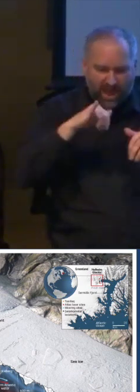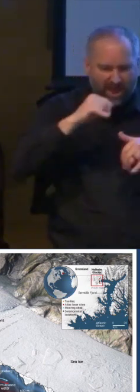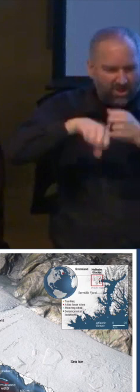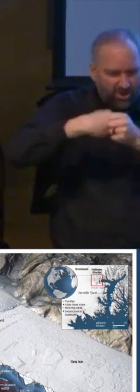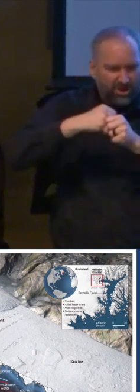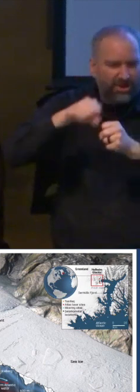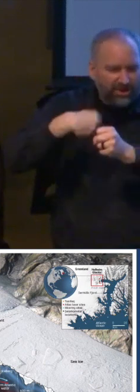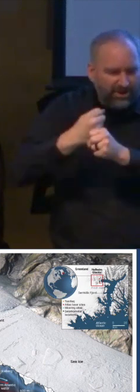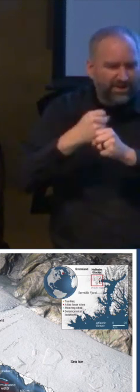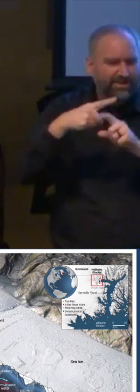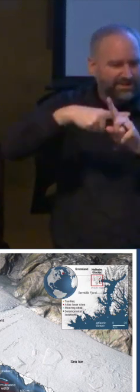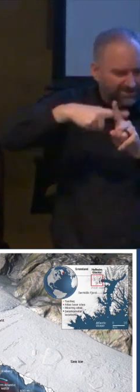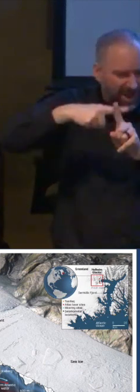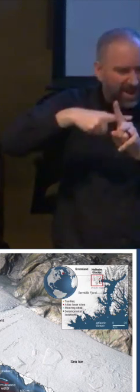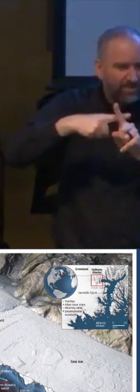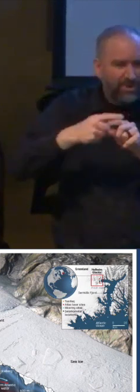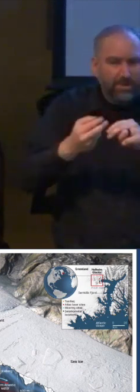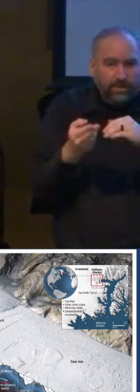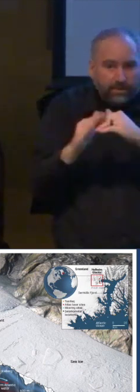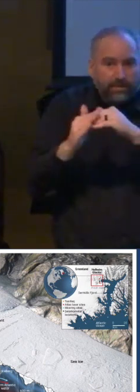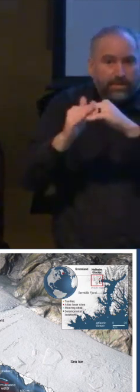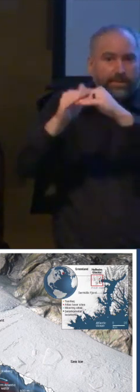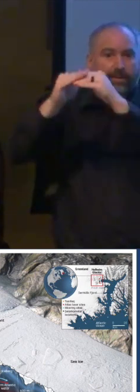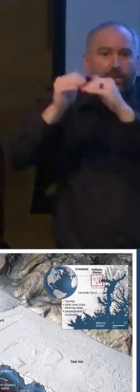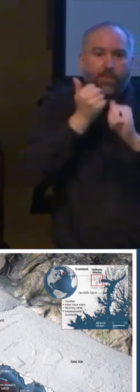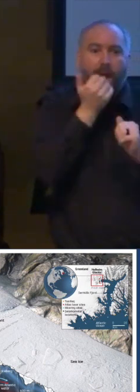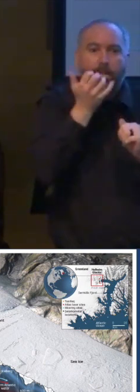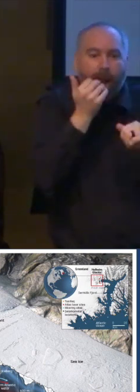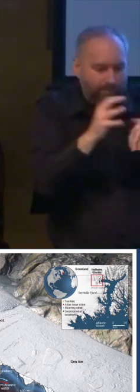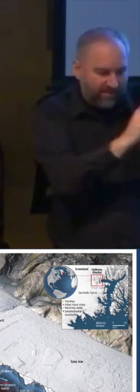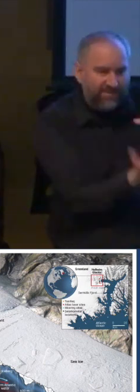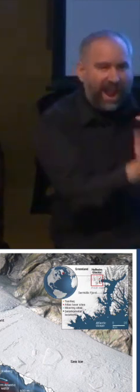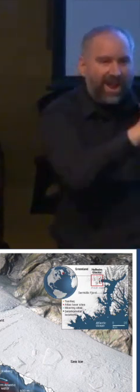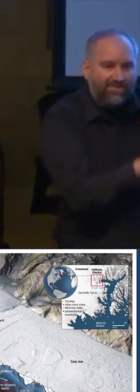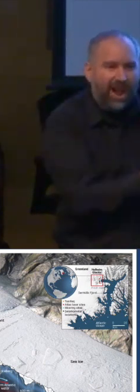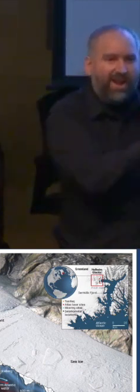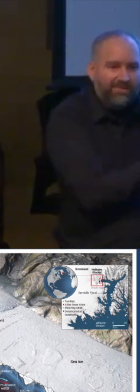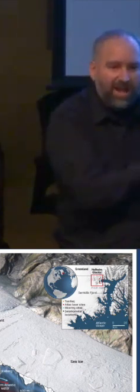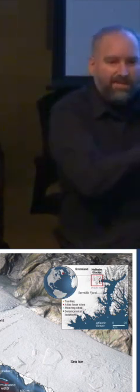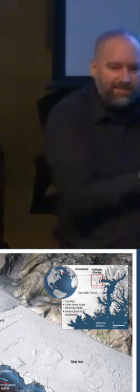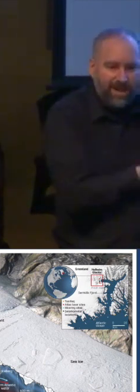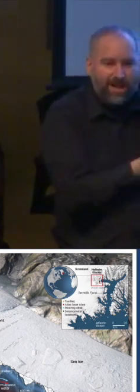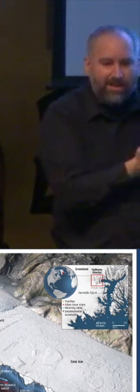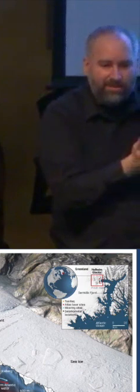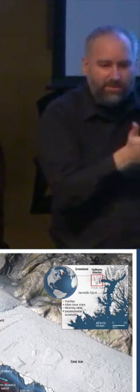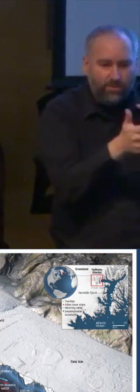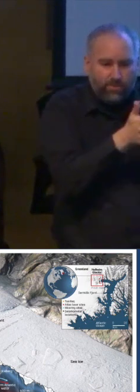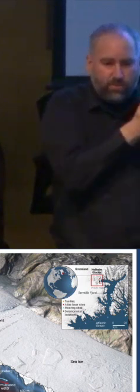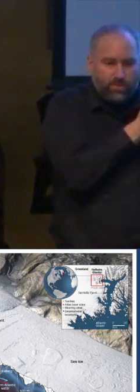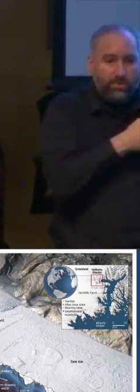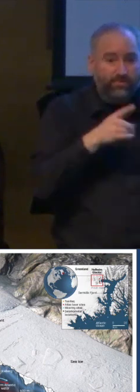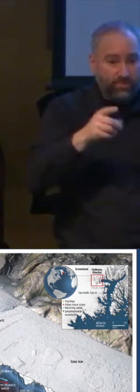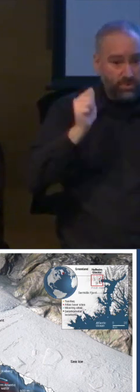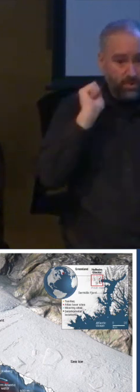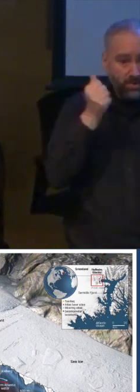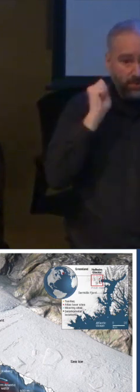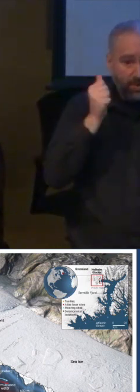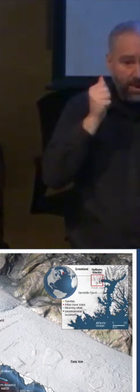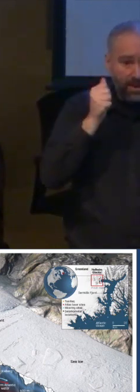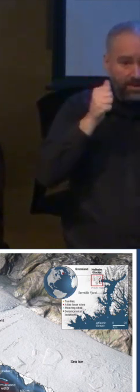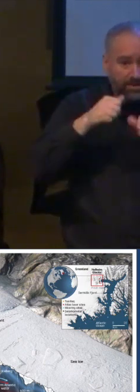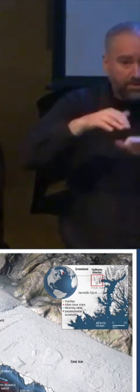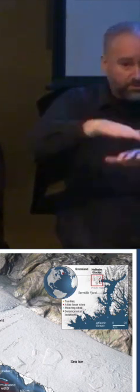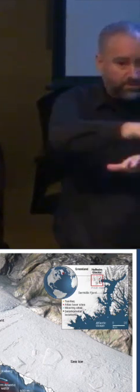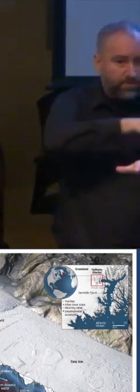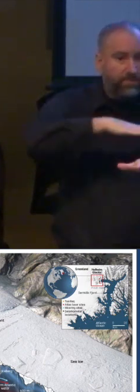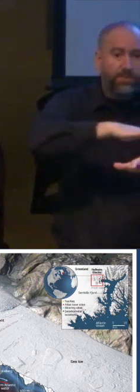explanation. We also knew that the air temperature above Greenland and in this region had risen. And now we know that when I